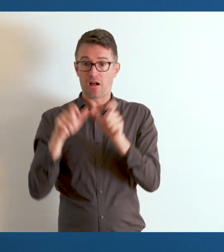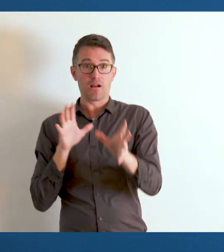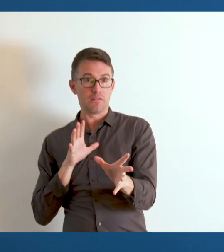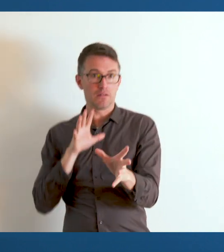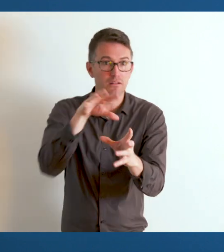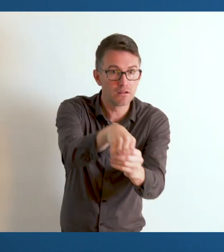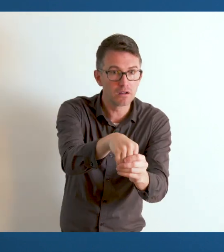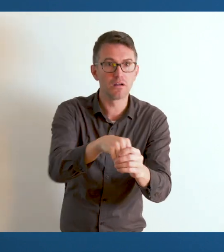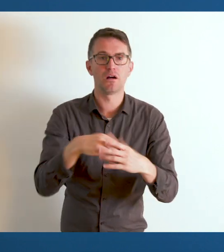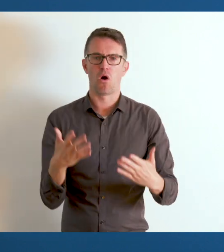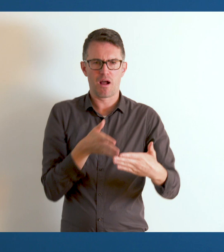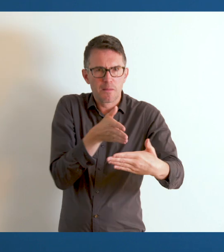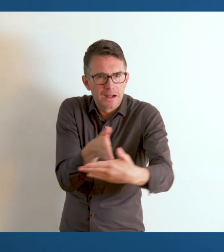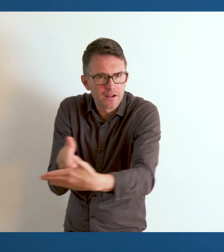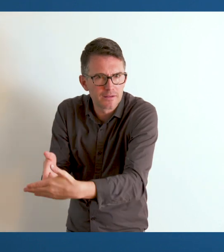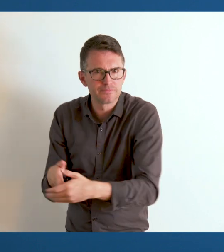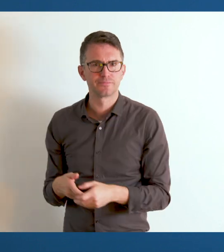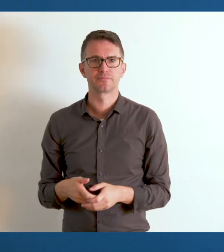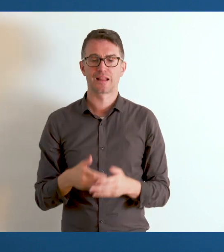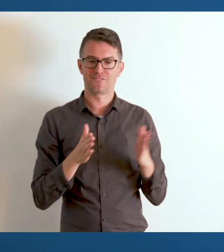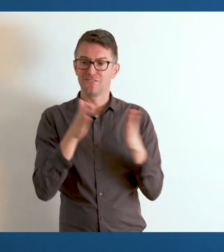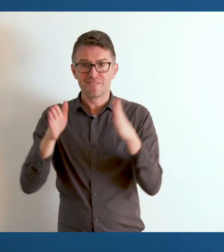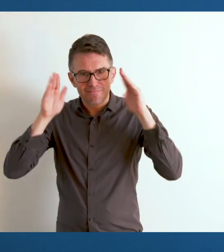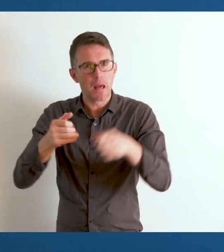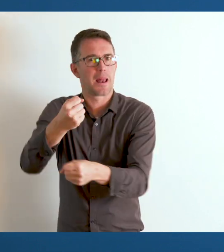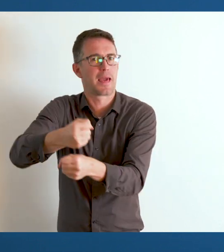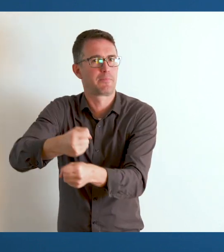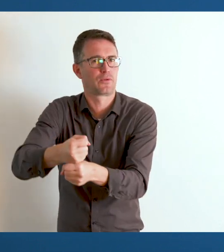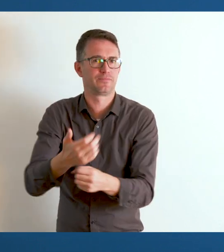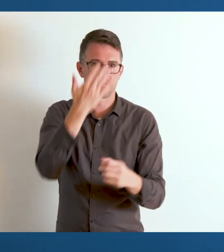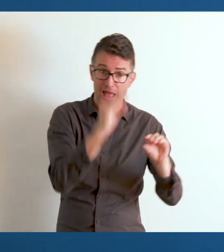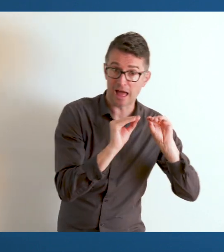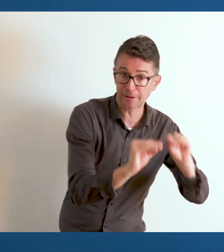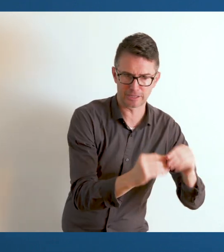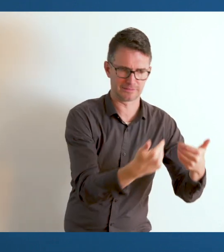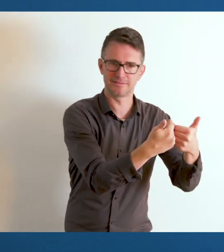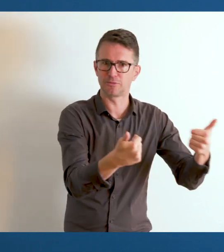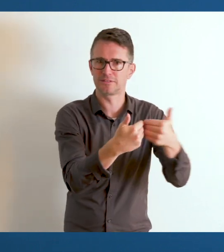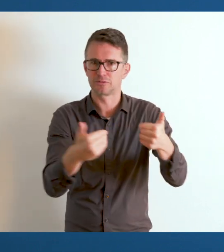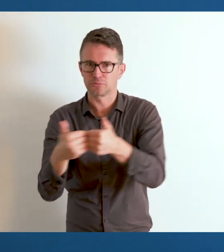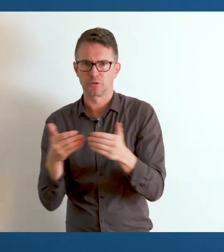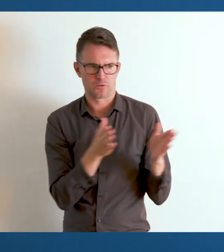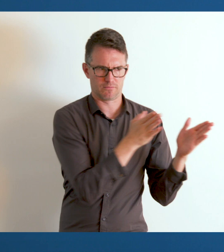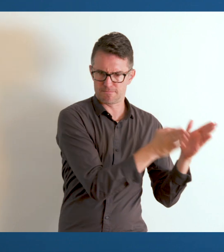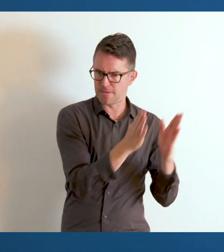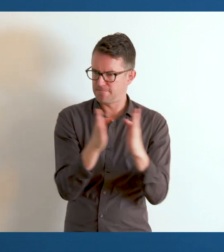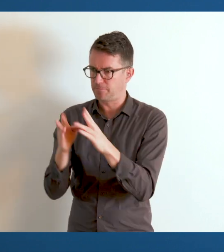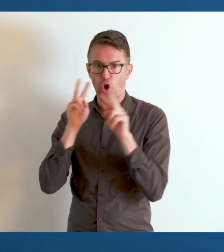and the environment through the inclusive education module and the module for labor force surveys. And what these will do